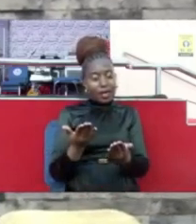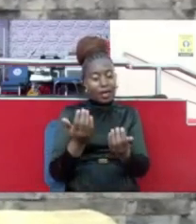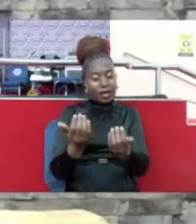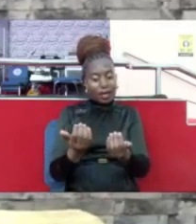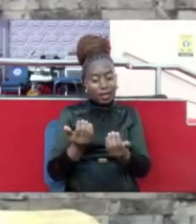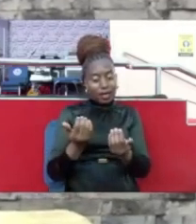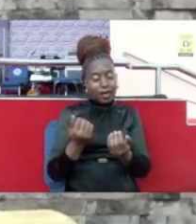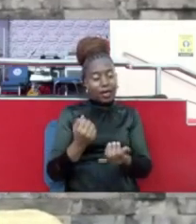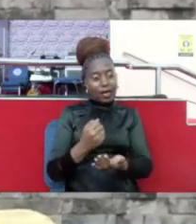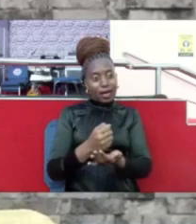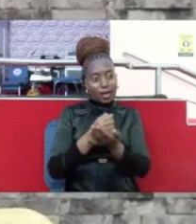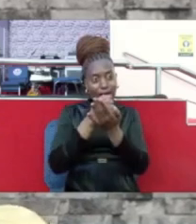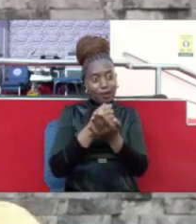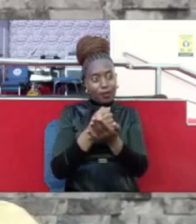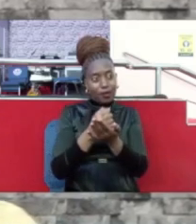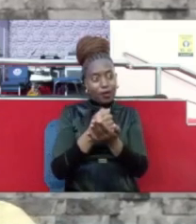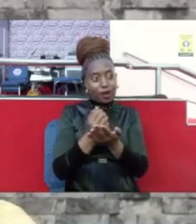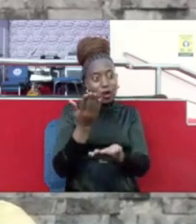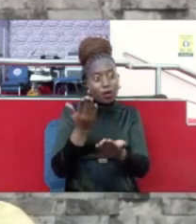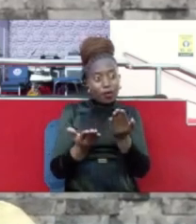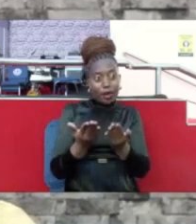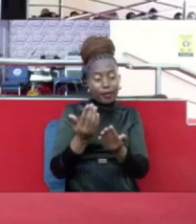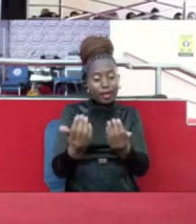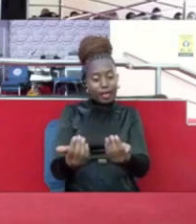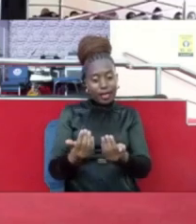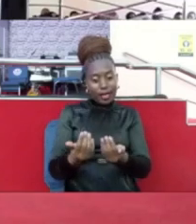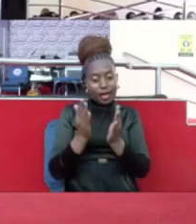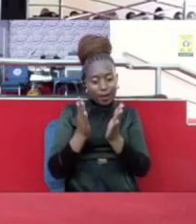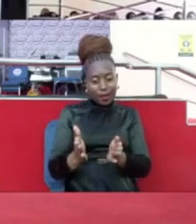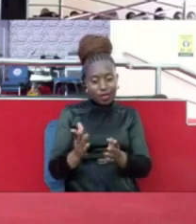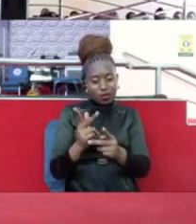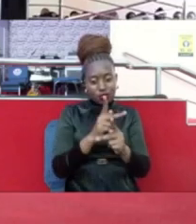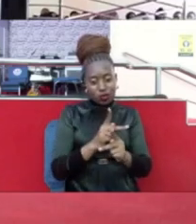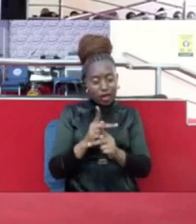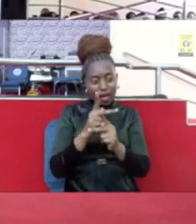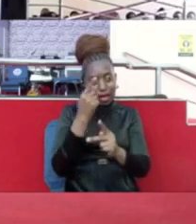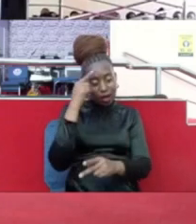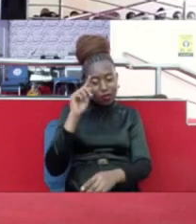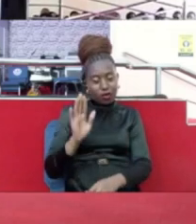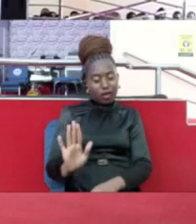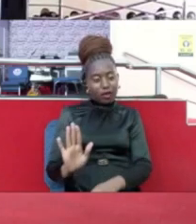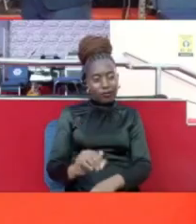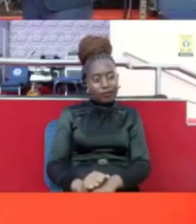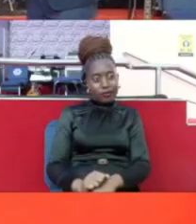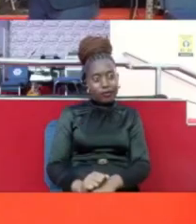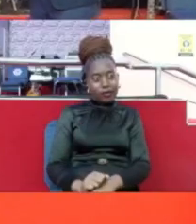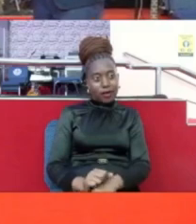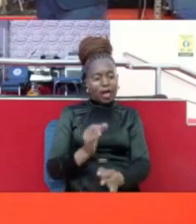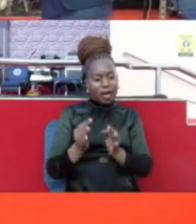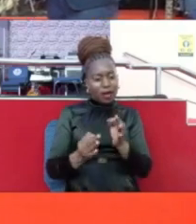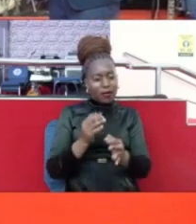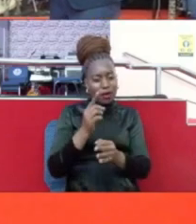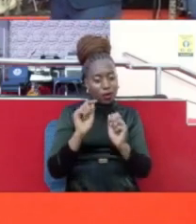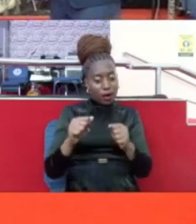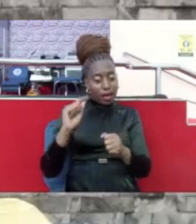msaada. Or they may just need someone to care for them. Ama pengine anahitaji tu mtu wa kumtunza. If you can think of